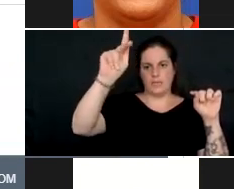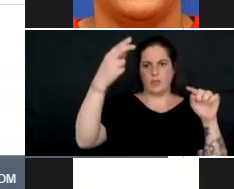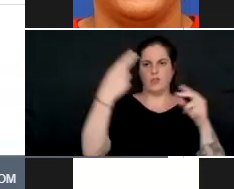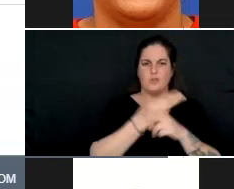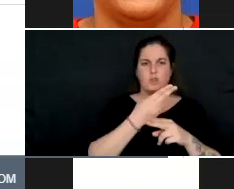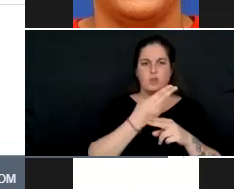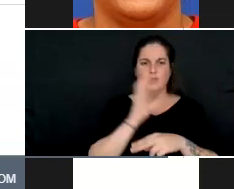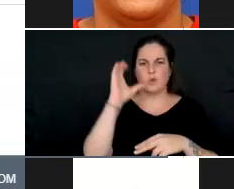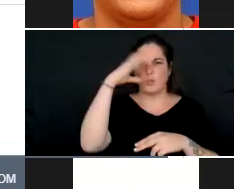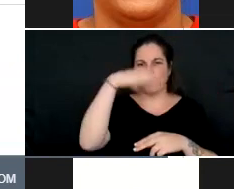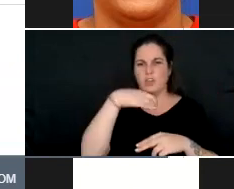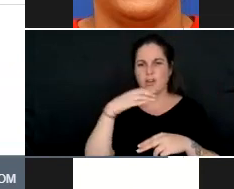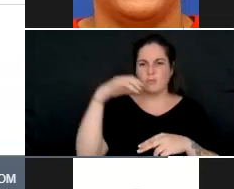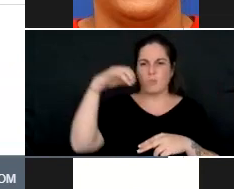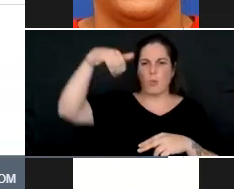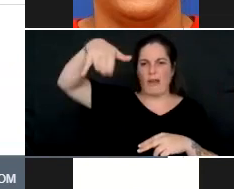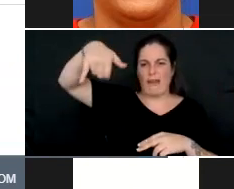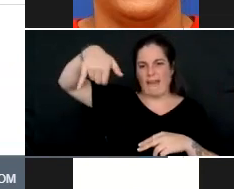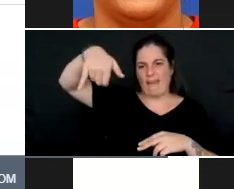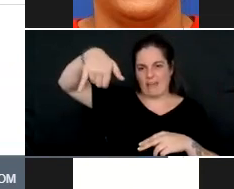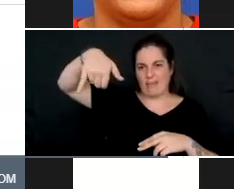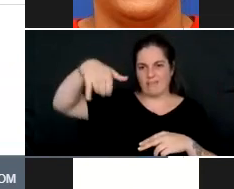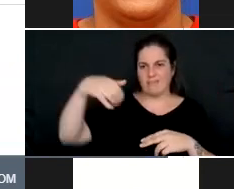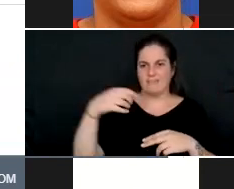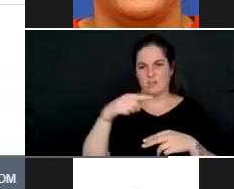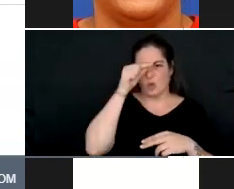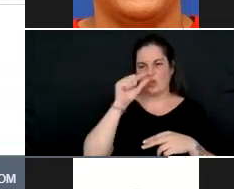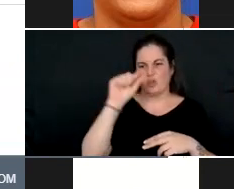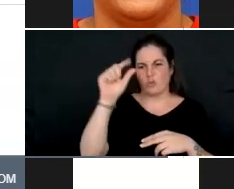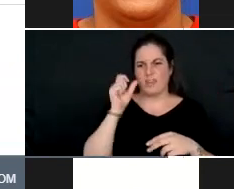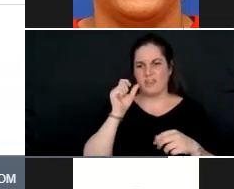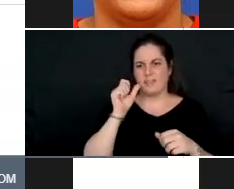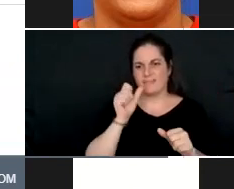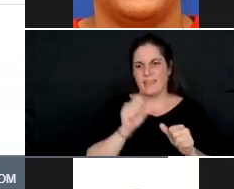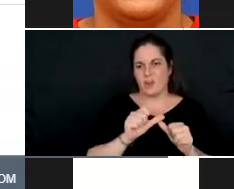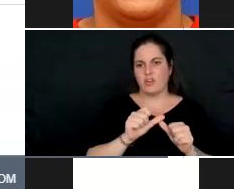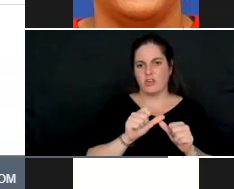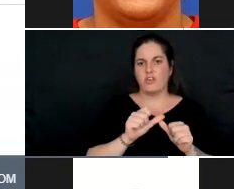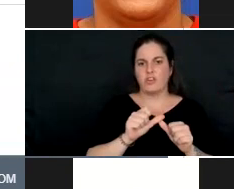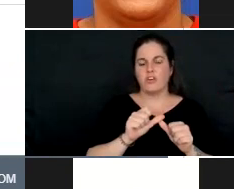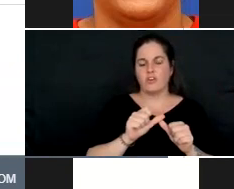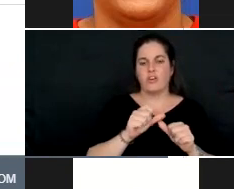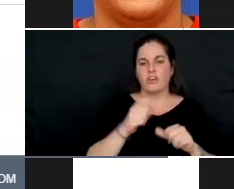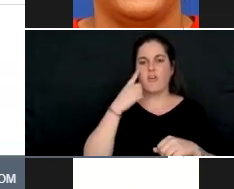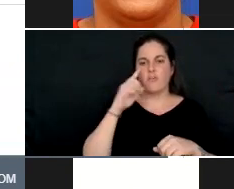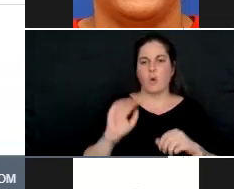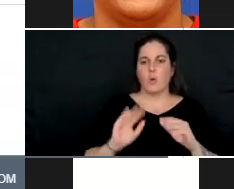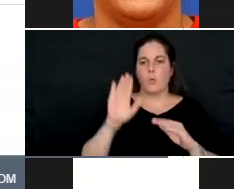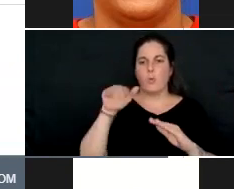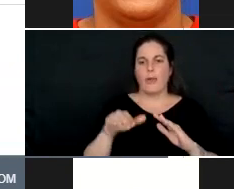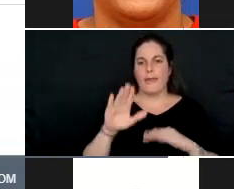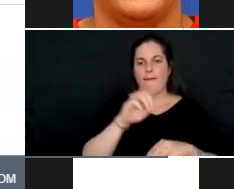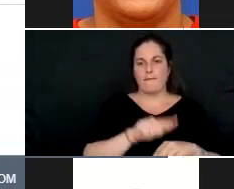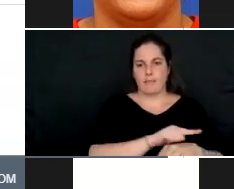a funny upside down looking Y. It's a Greek letter, lambda, and we use it for wavelength, the length of our